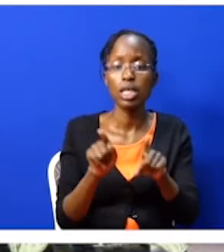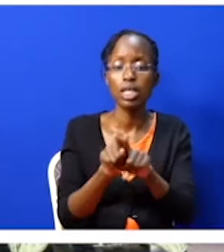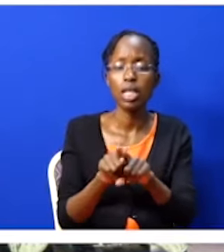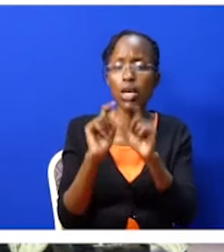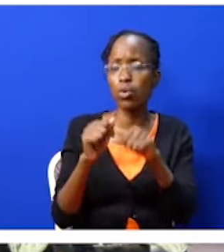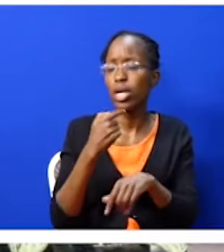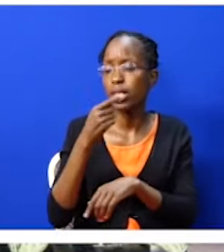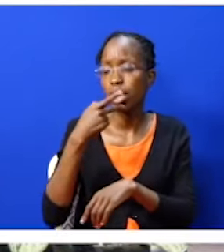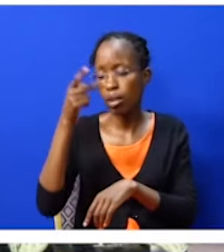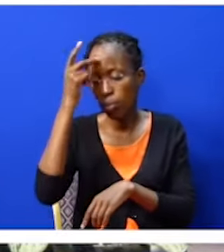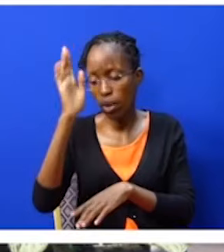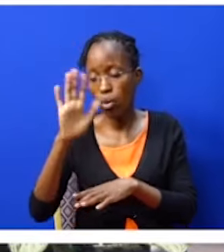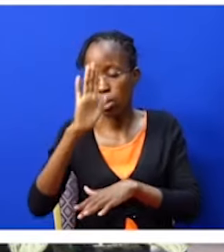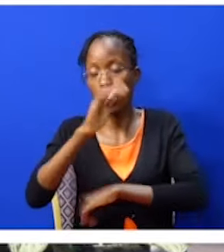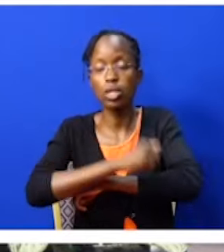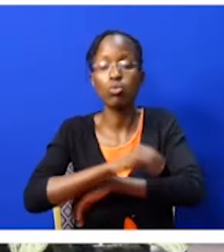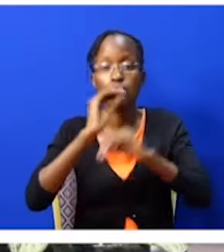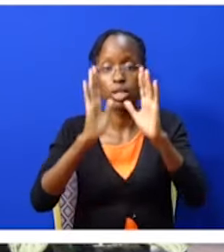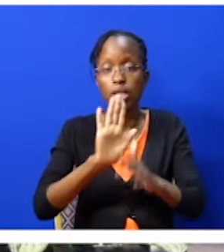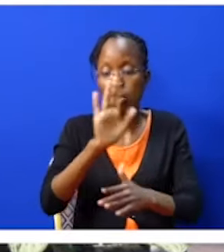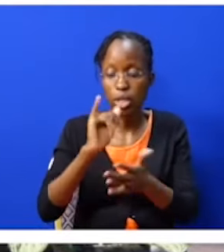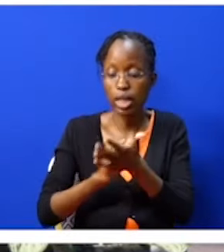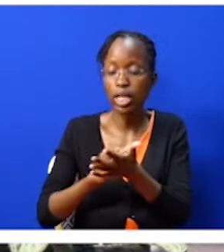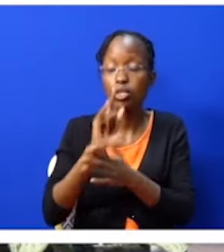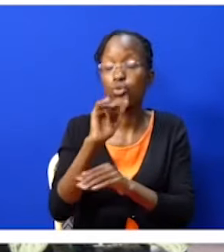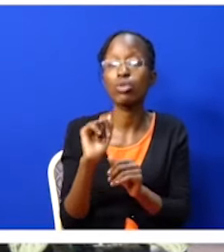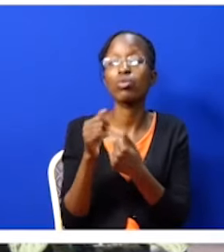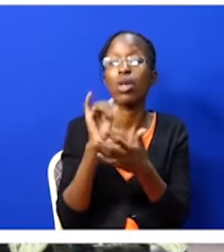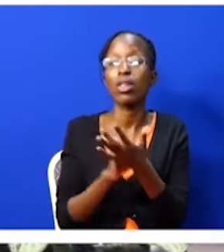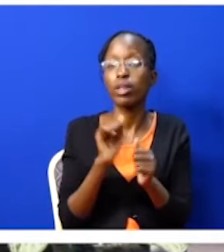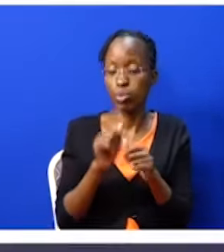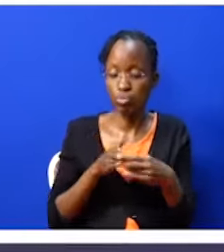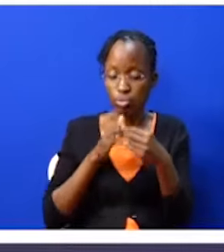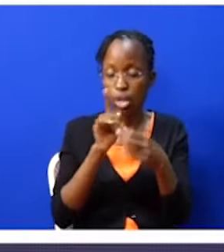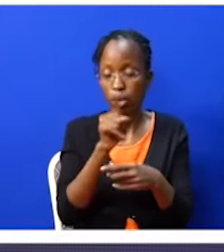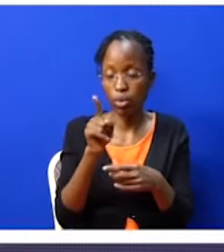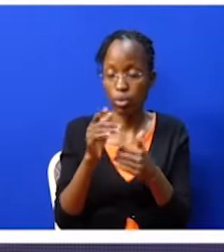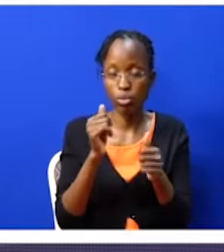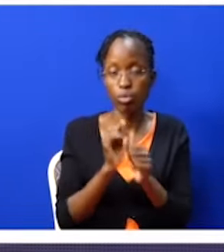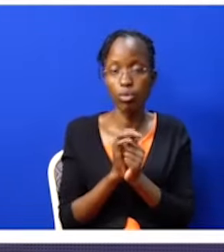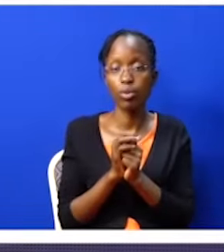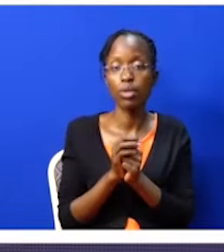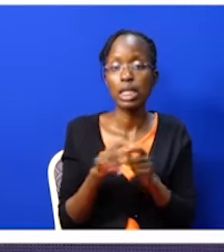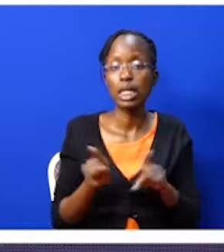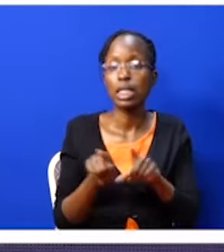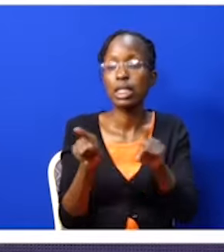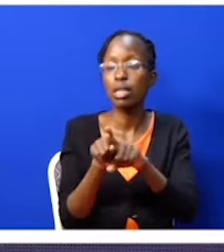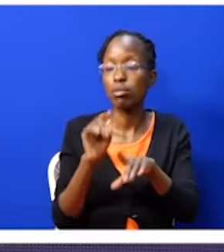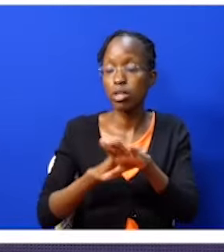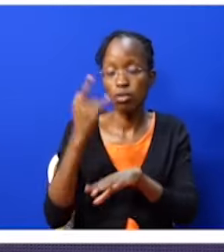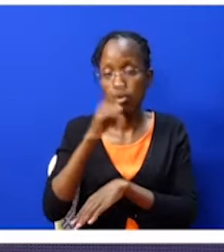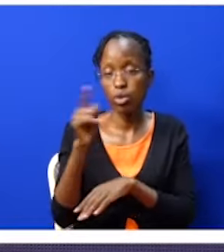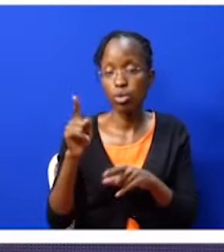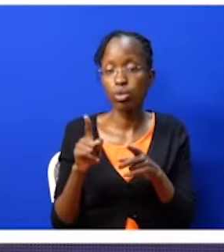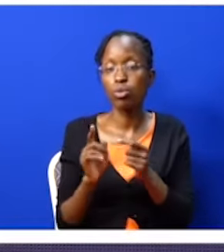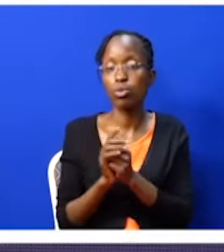you tell a parent or a Sunday school teacher that you've said this prayer so that they can lead you and guide you in the way forward. And it's also good for you to